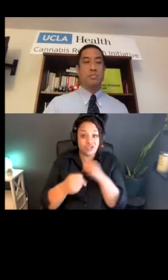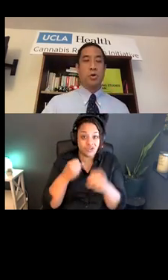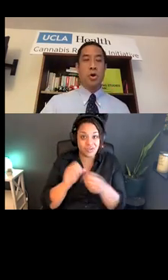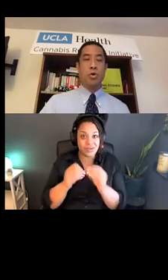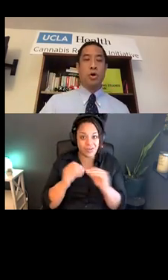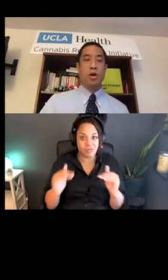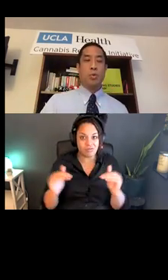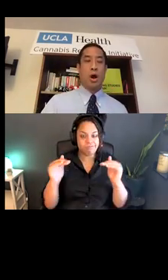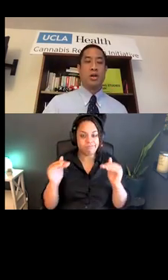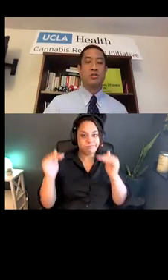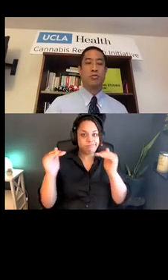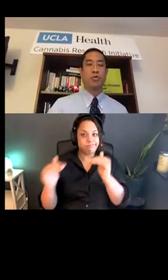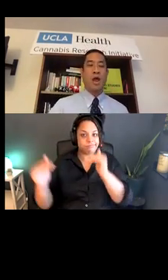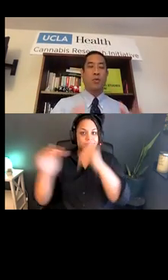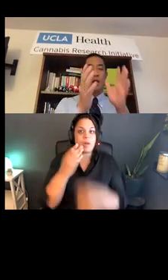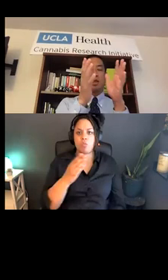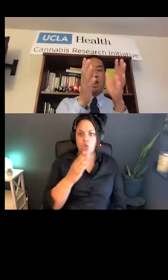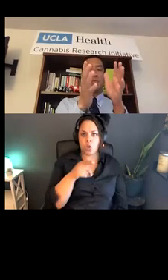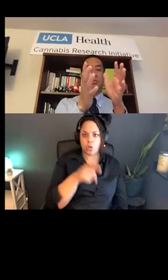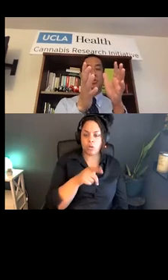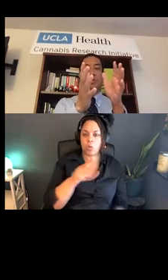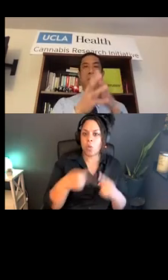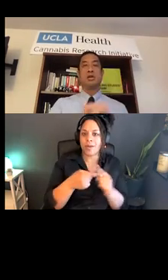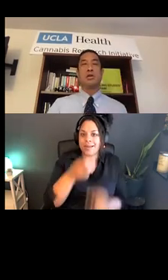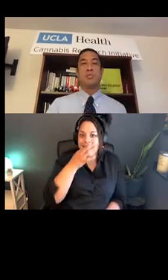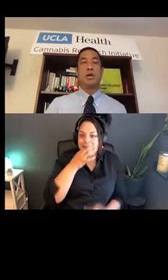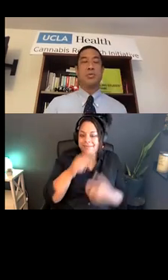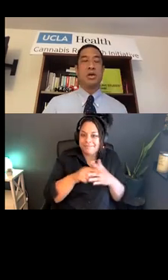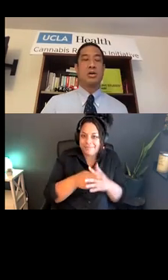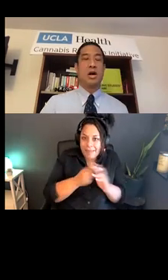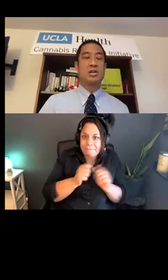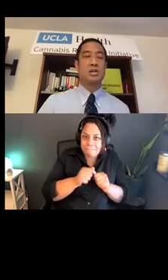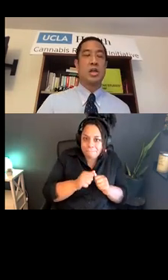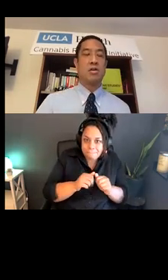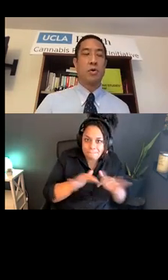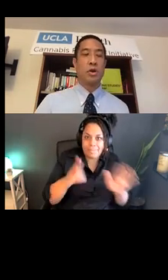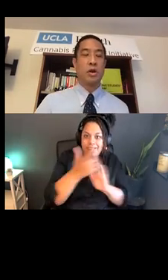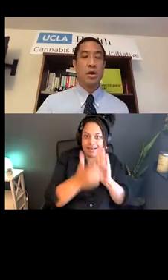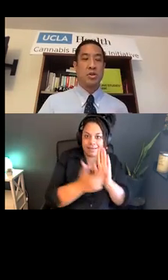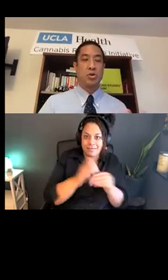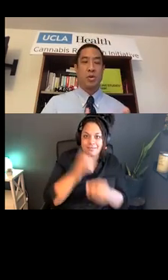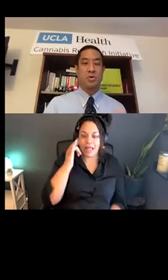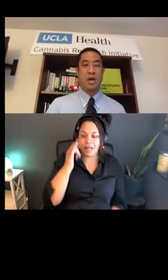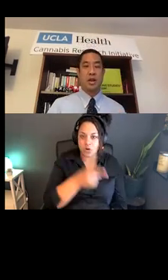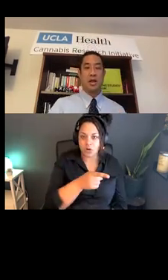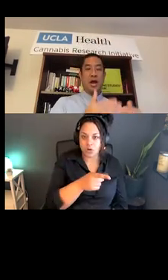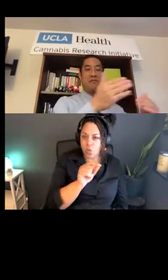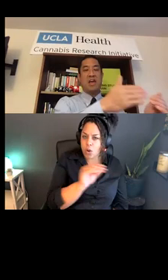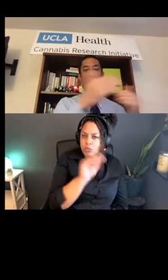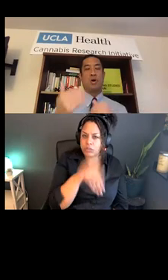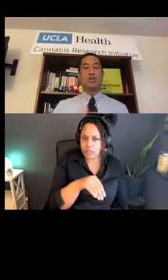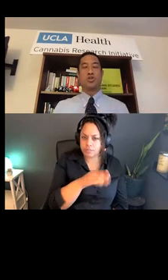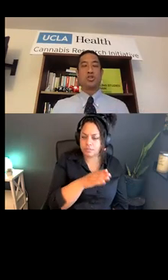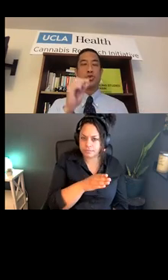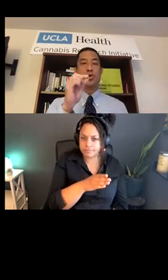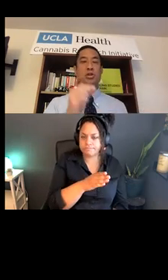the blue was right when cannabis was beginning to become legalized in California, but 20%. And fast